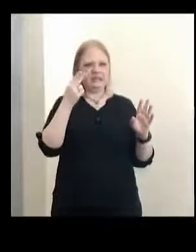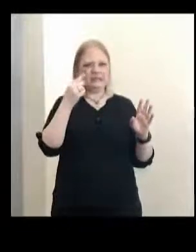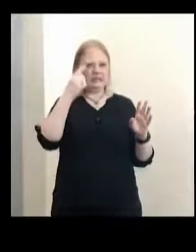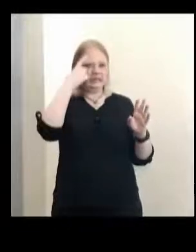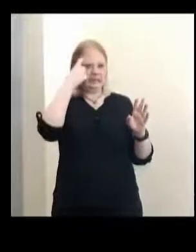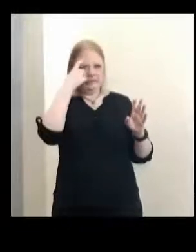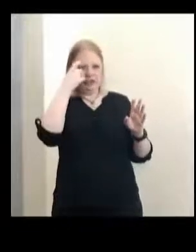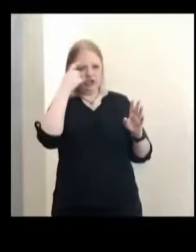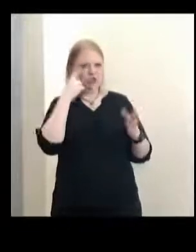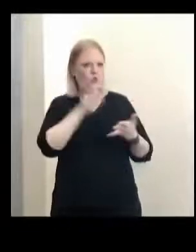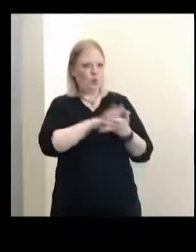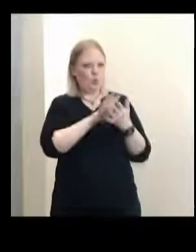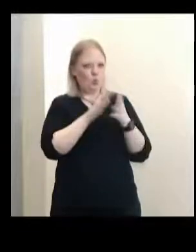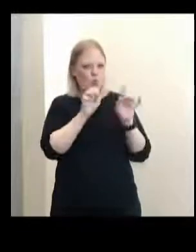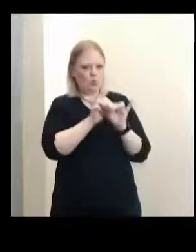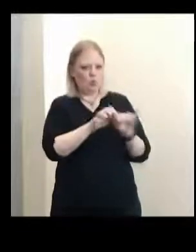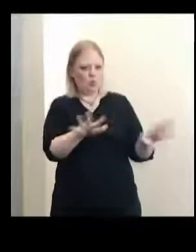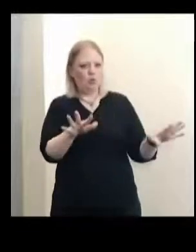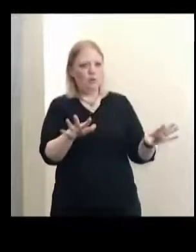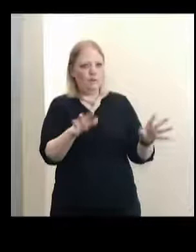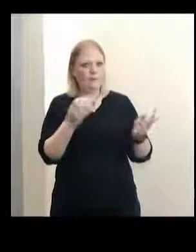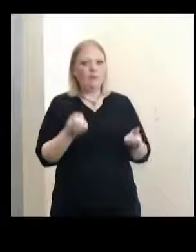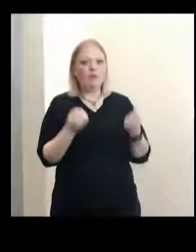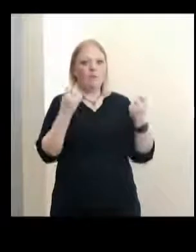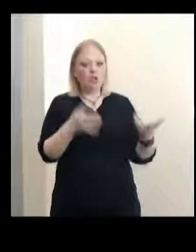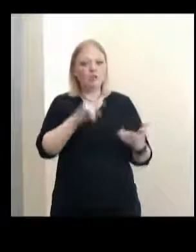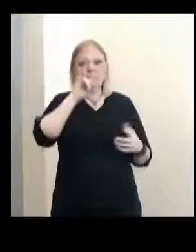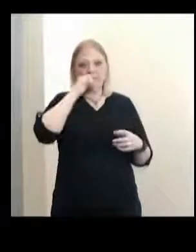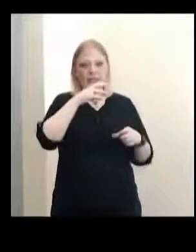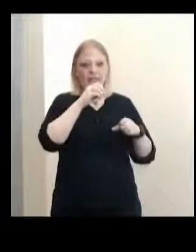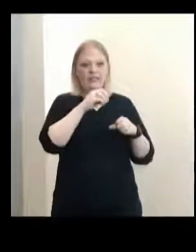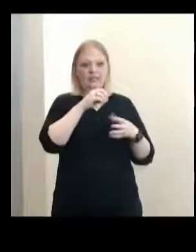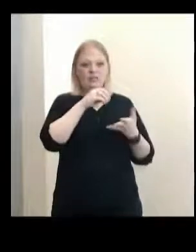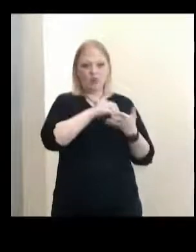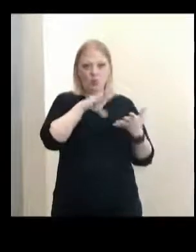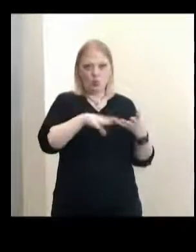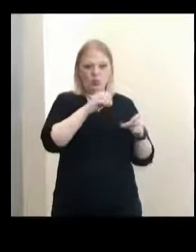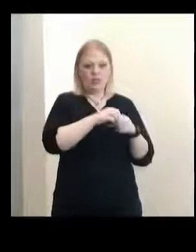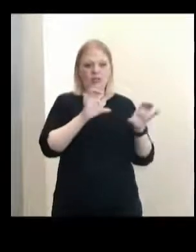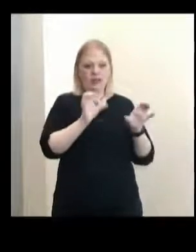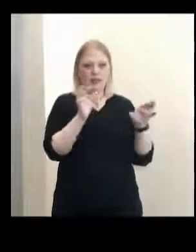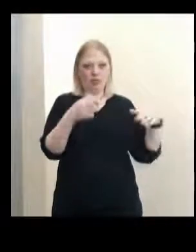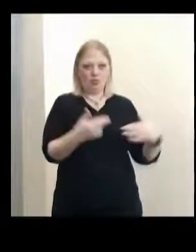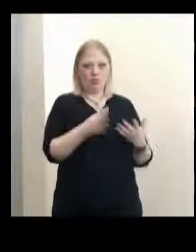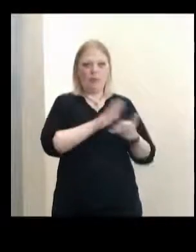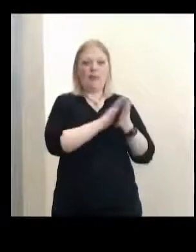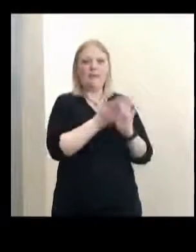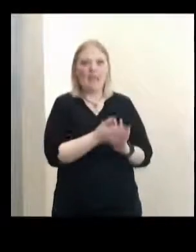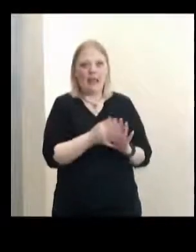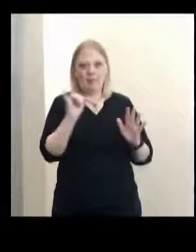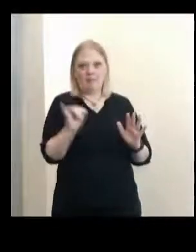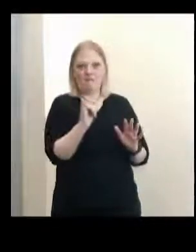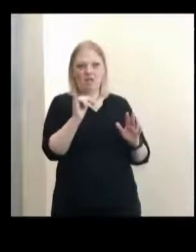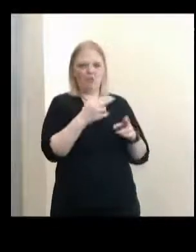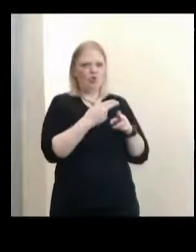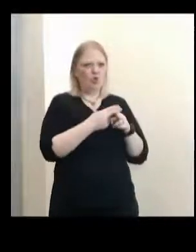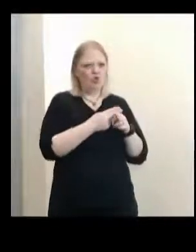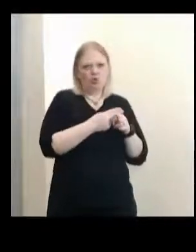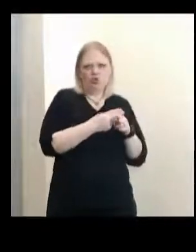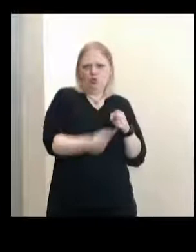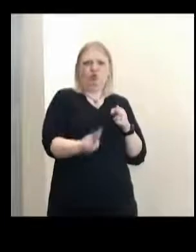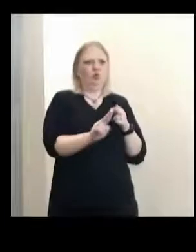transmission. There were multiple students in a classroom that became infected in a very short period of